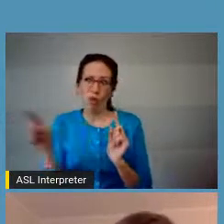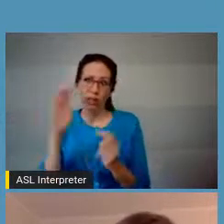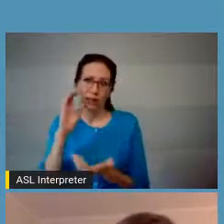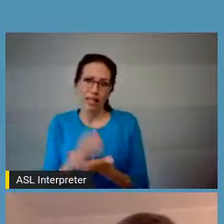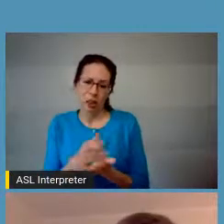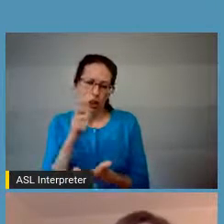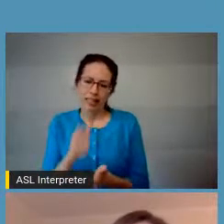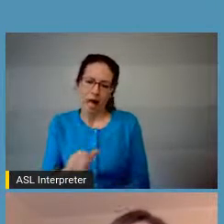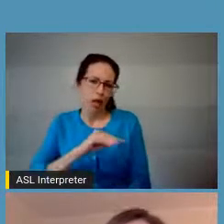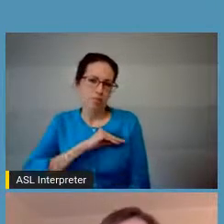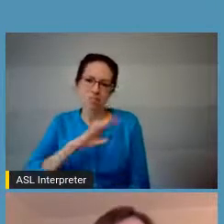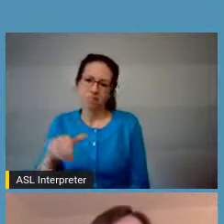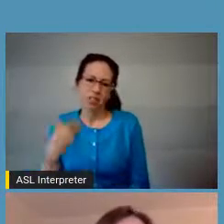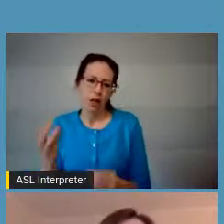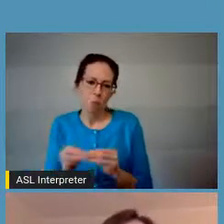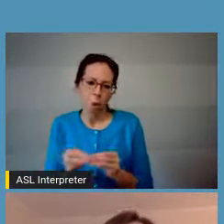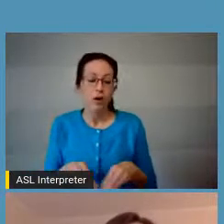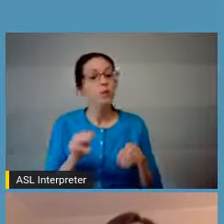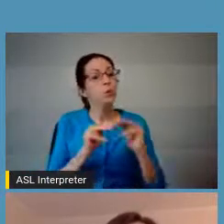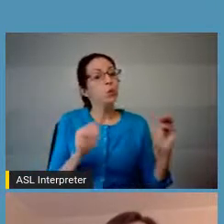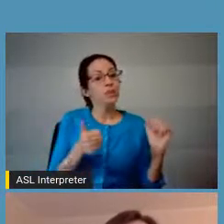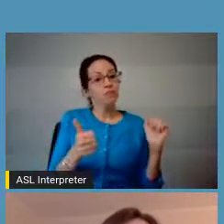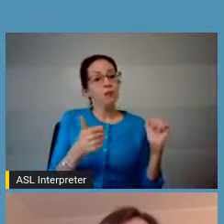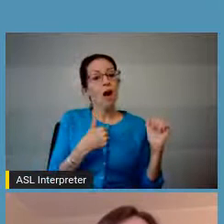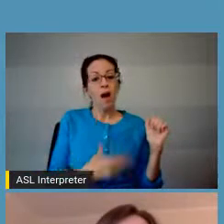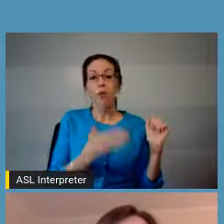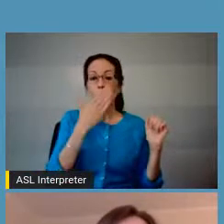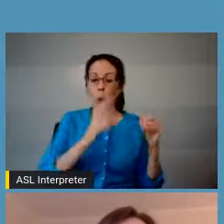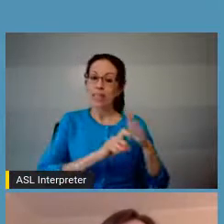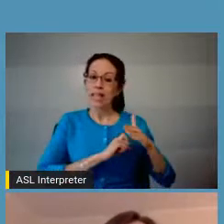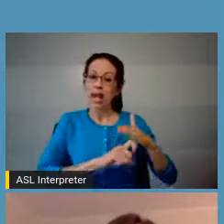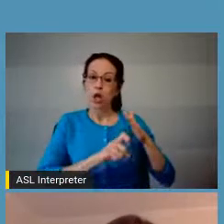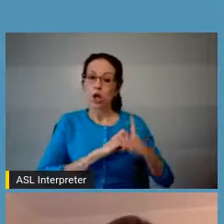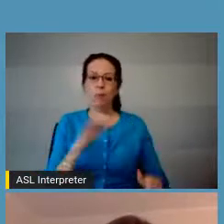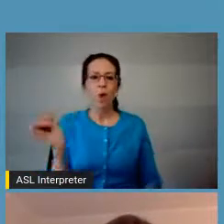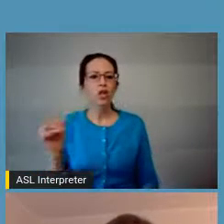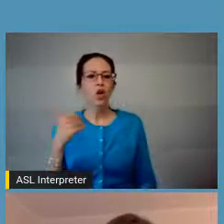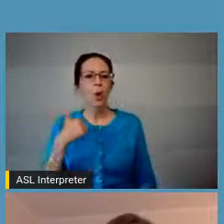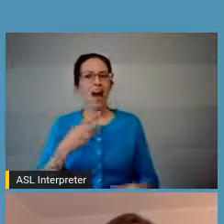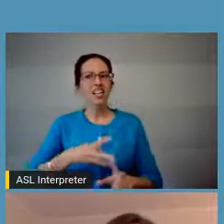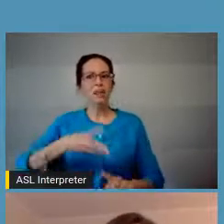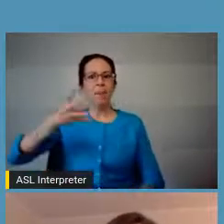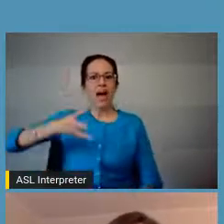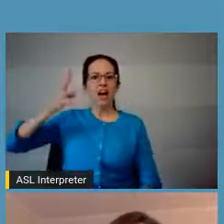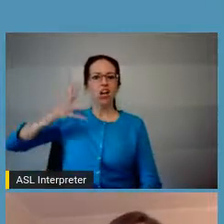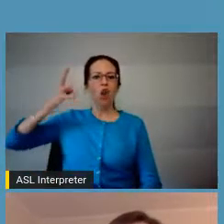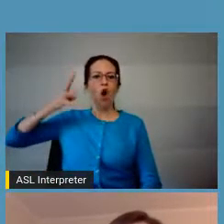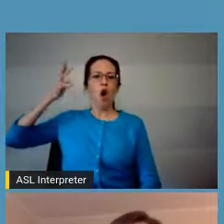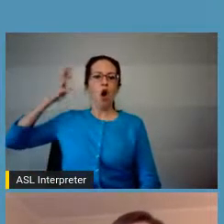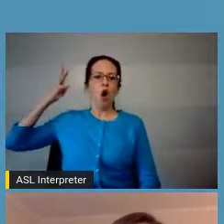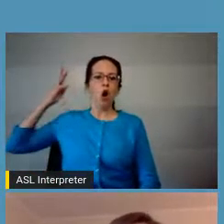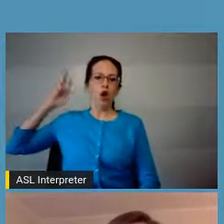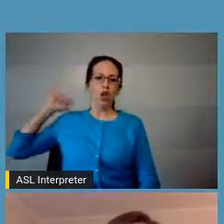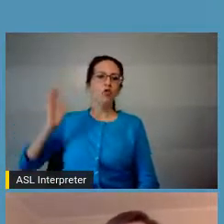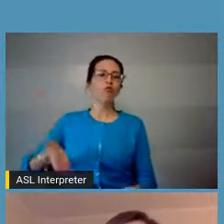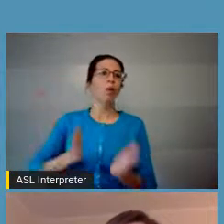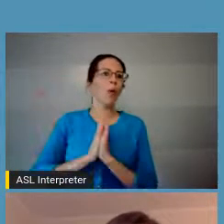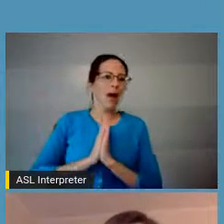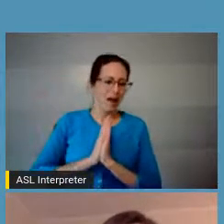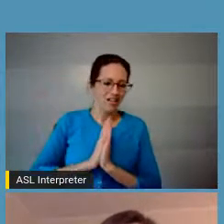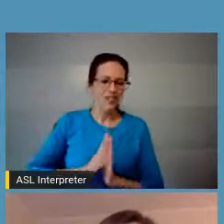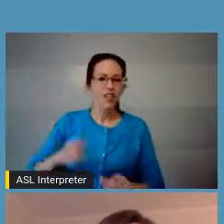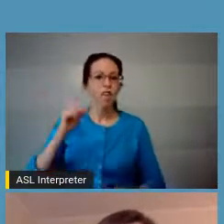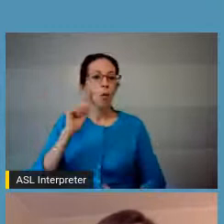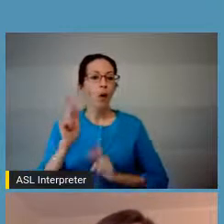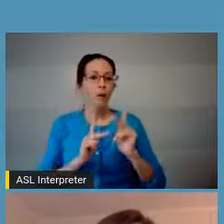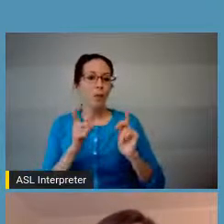The museum does have a scanner, and they also already have a backlog of requests from people who want